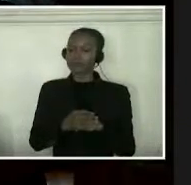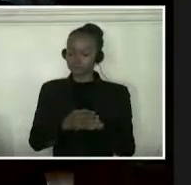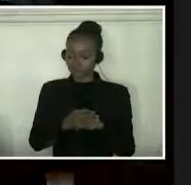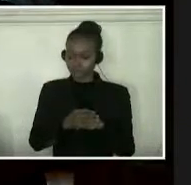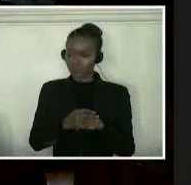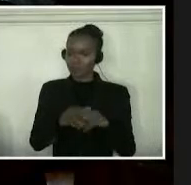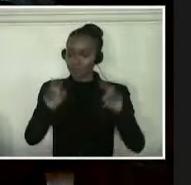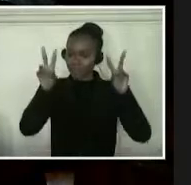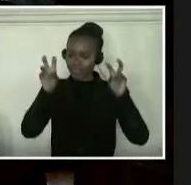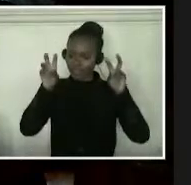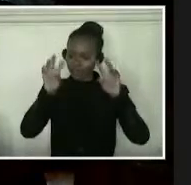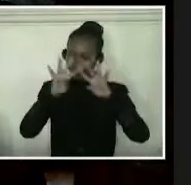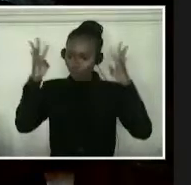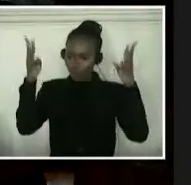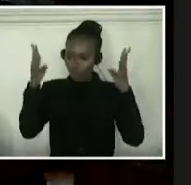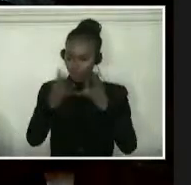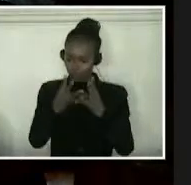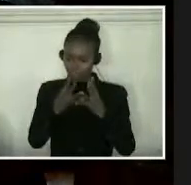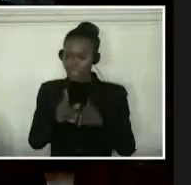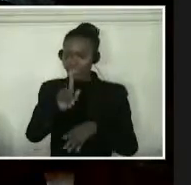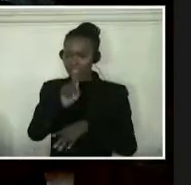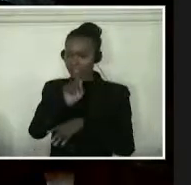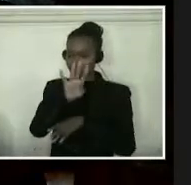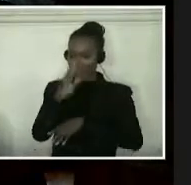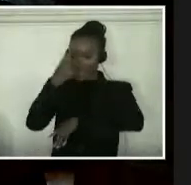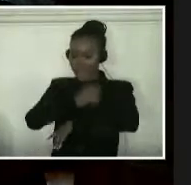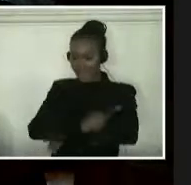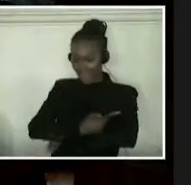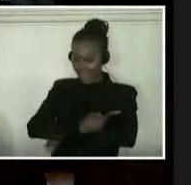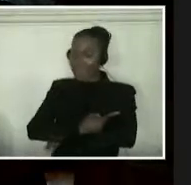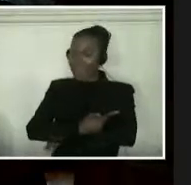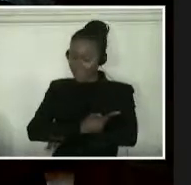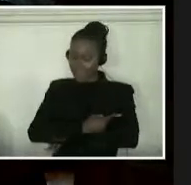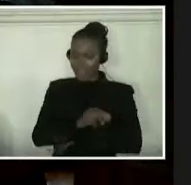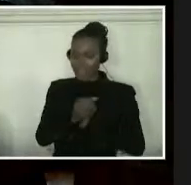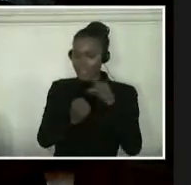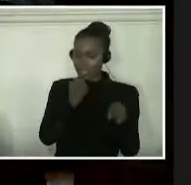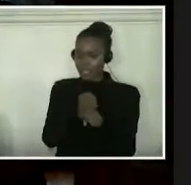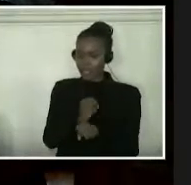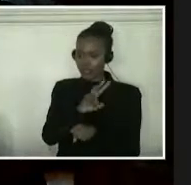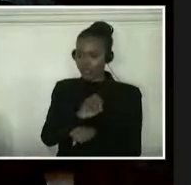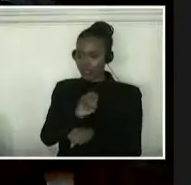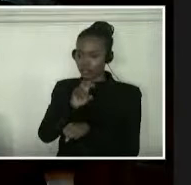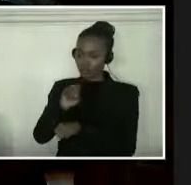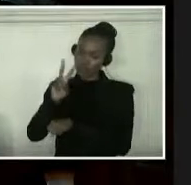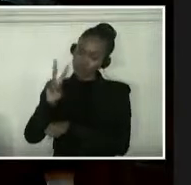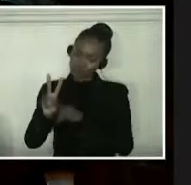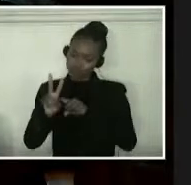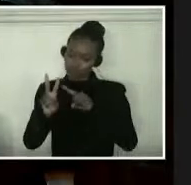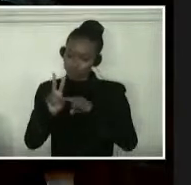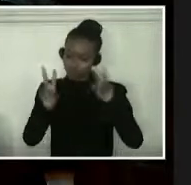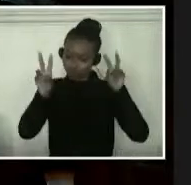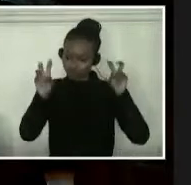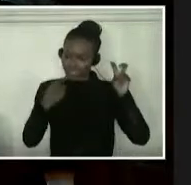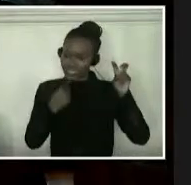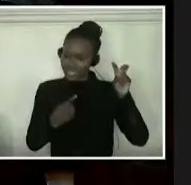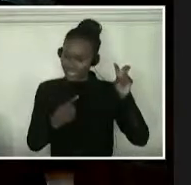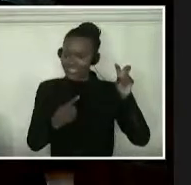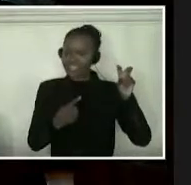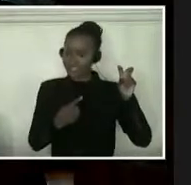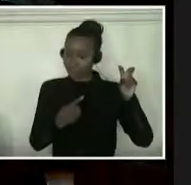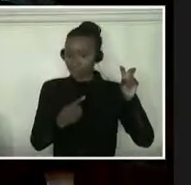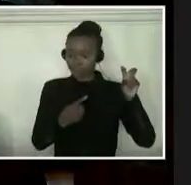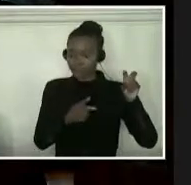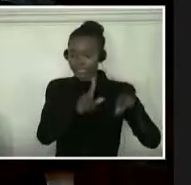cp day 2022 which we commemorated two months ago was in was invest to end tp and save